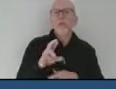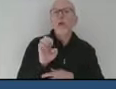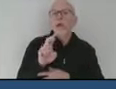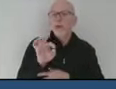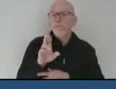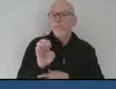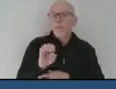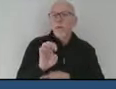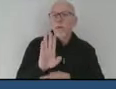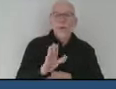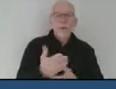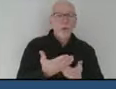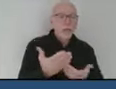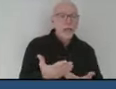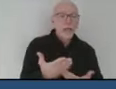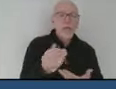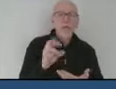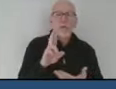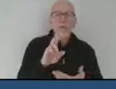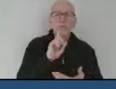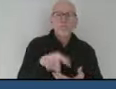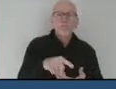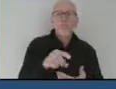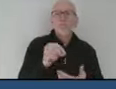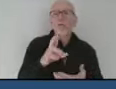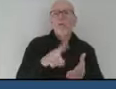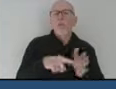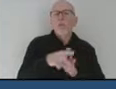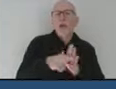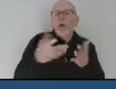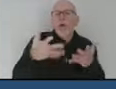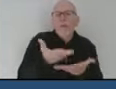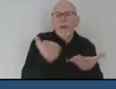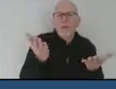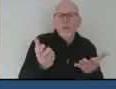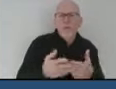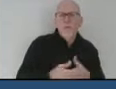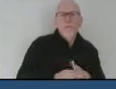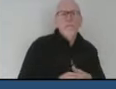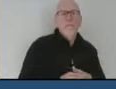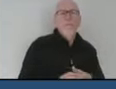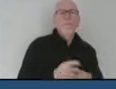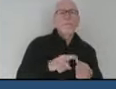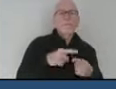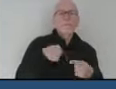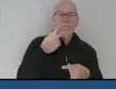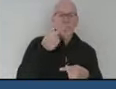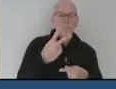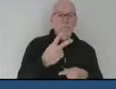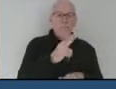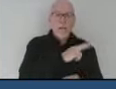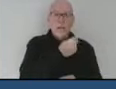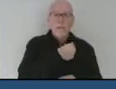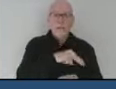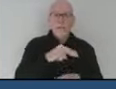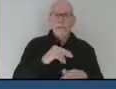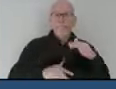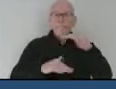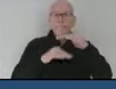and recommendations, policies that are already out there. And so when I see capacity limits